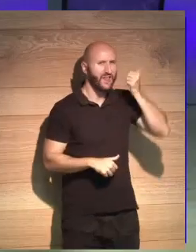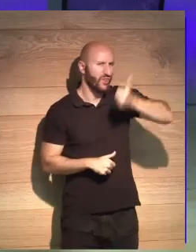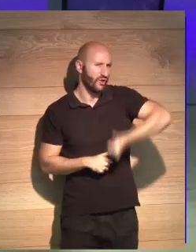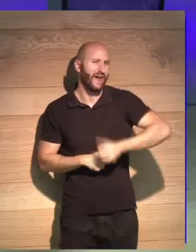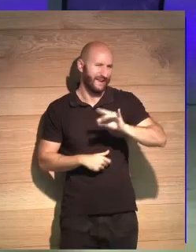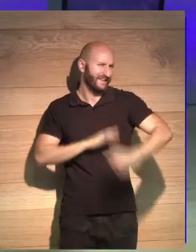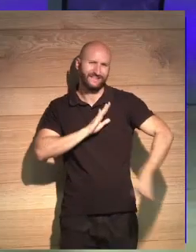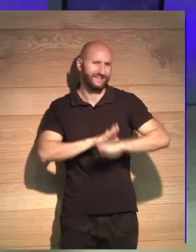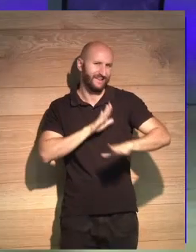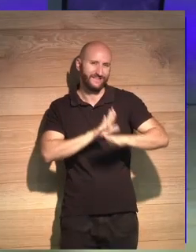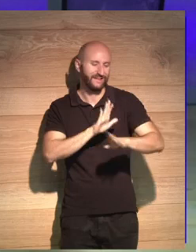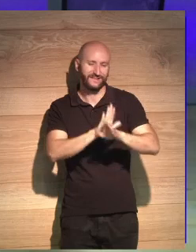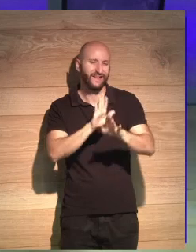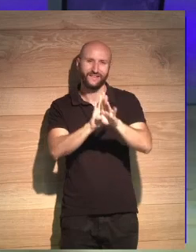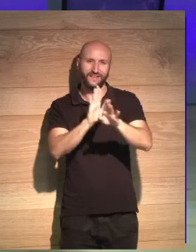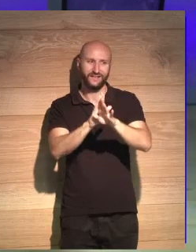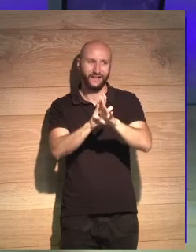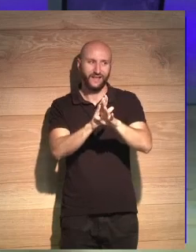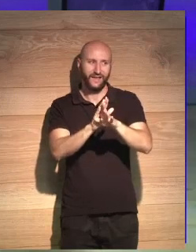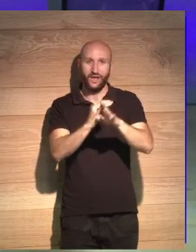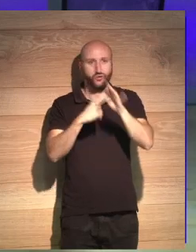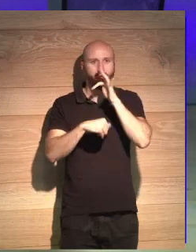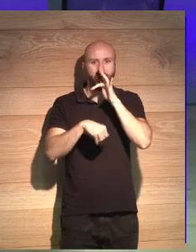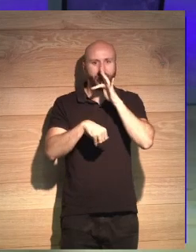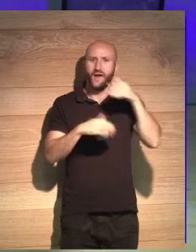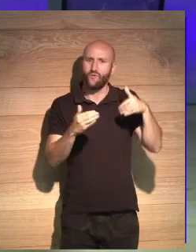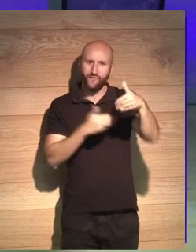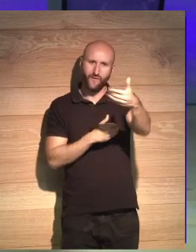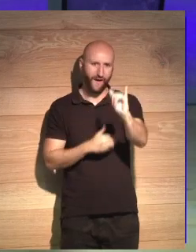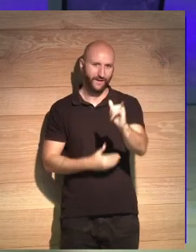that traditional games will stay with us for a long time.